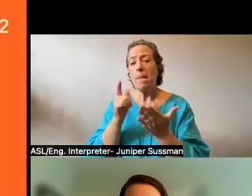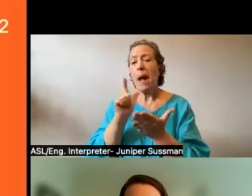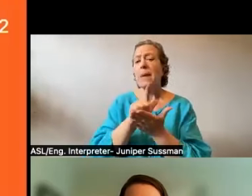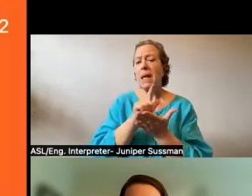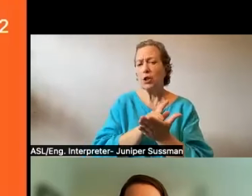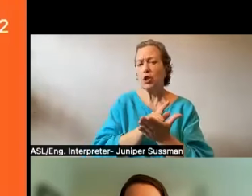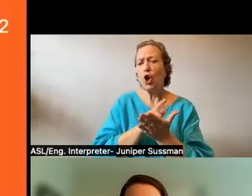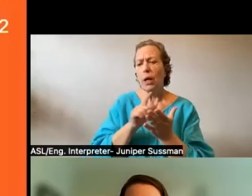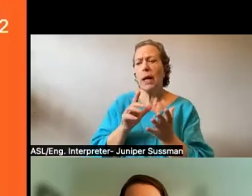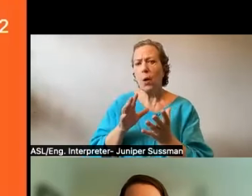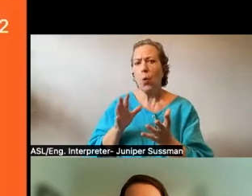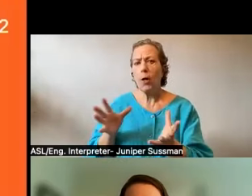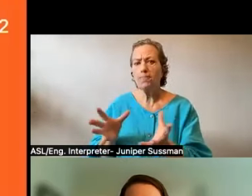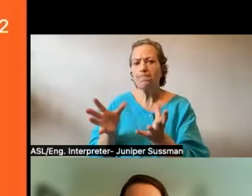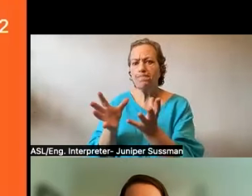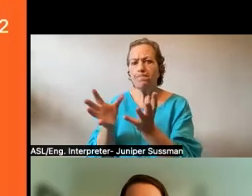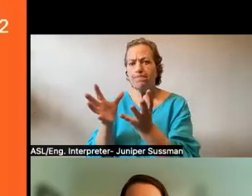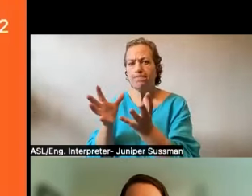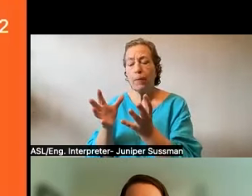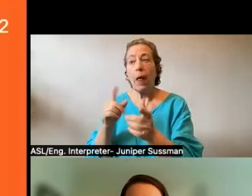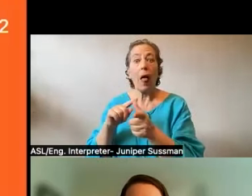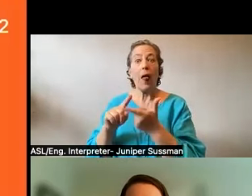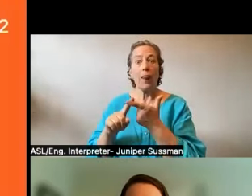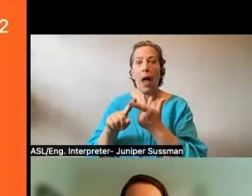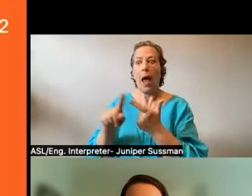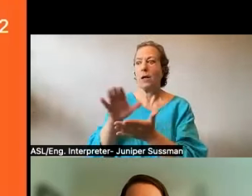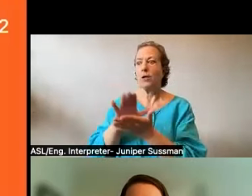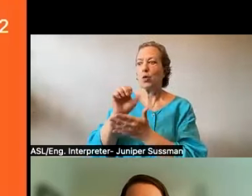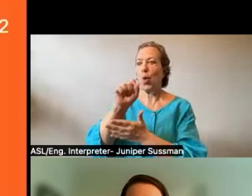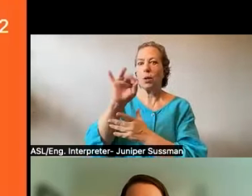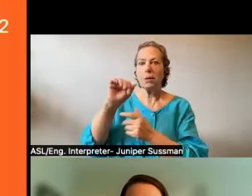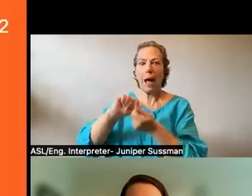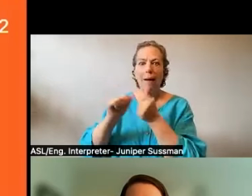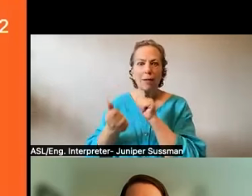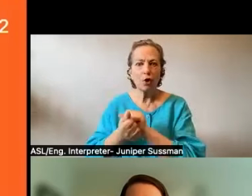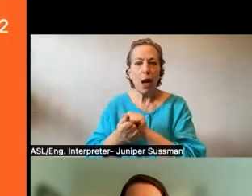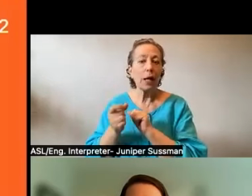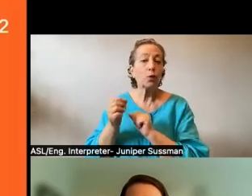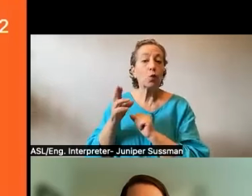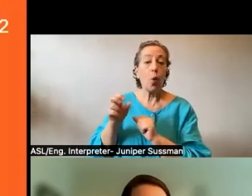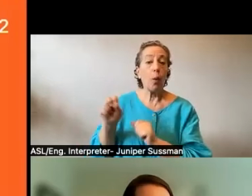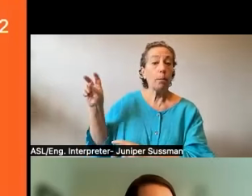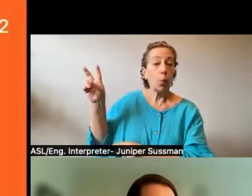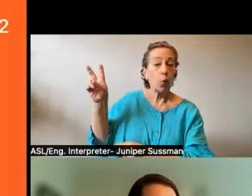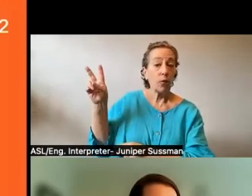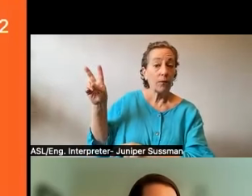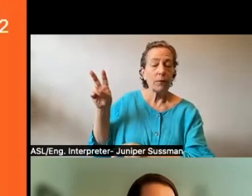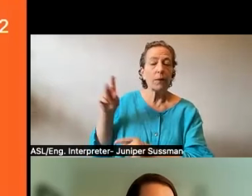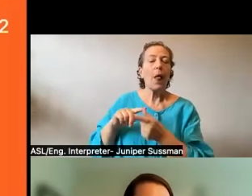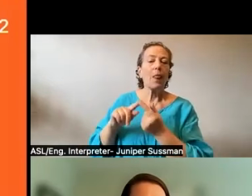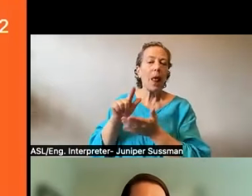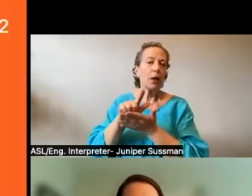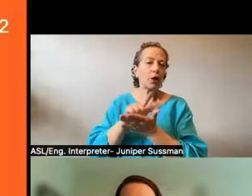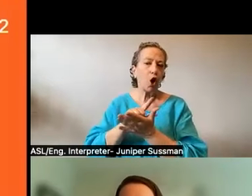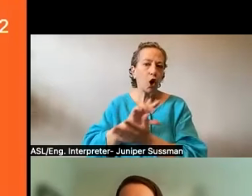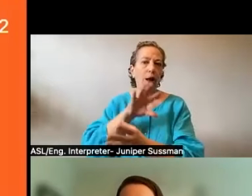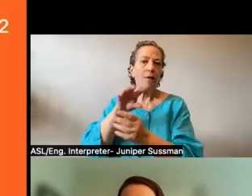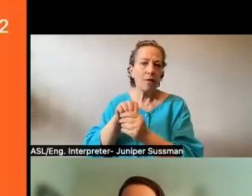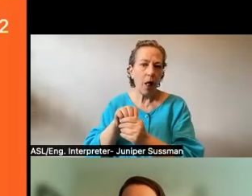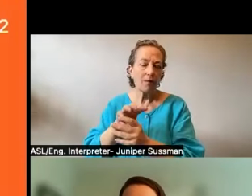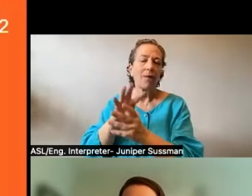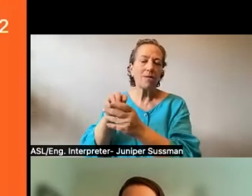in place, but then school staff change or the child moves to a different school, and so an attorney may need to become involved again and again.